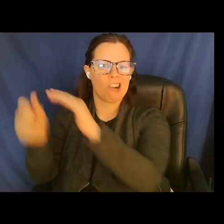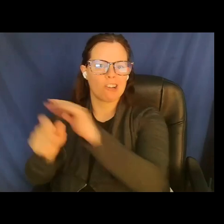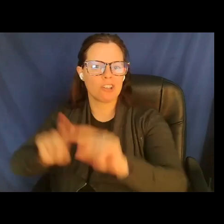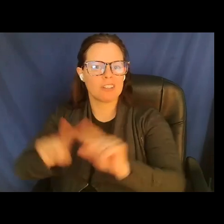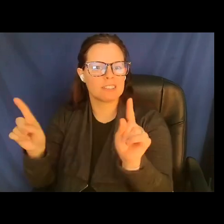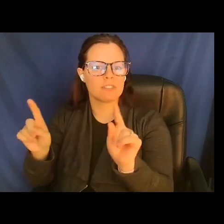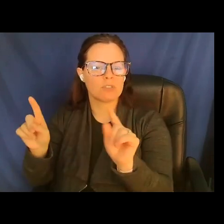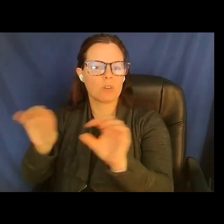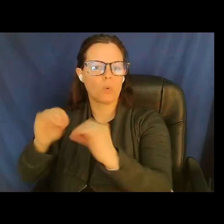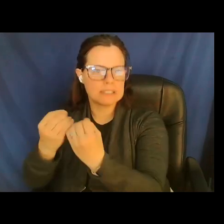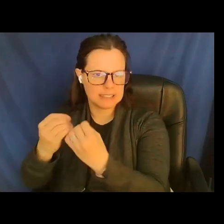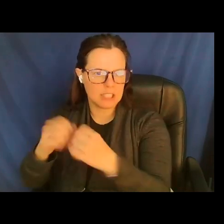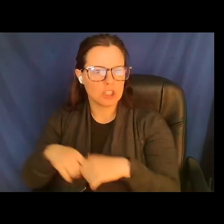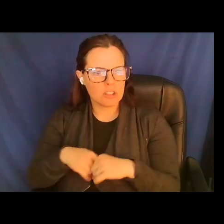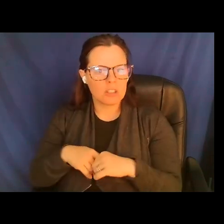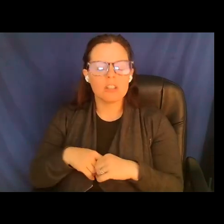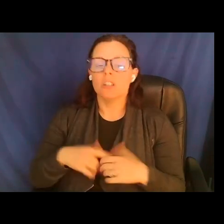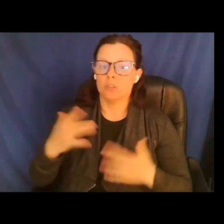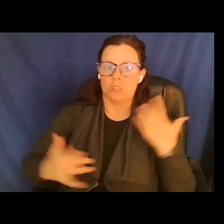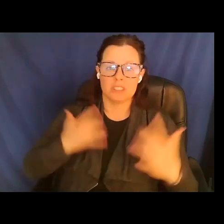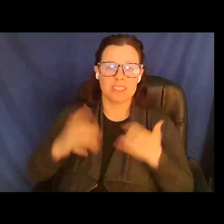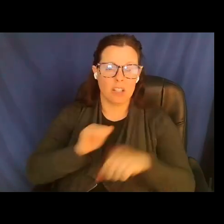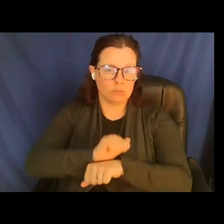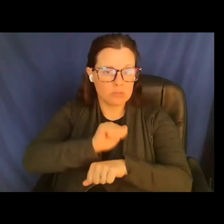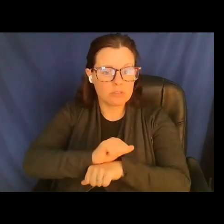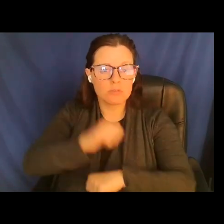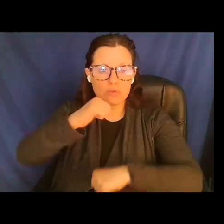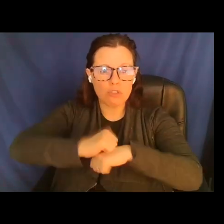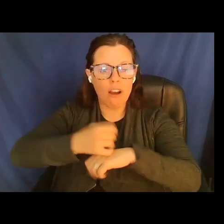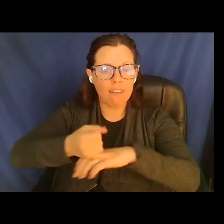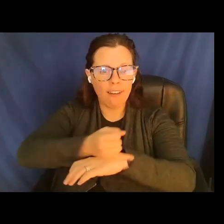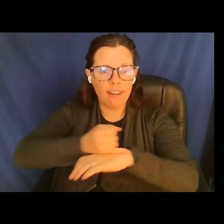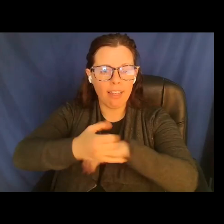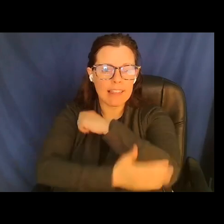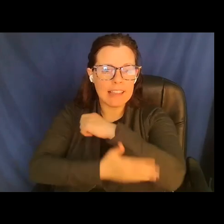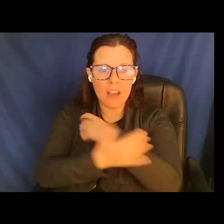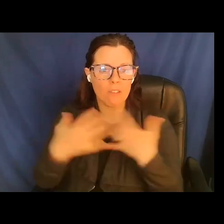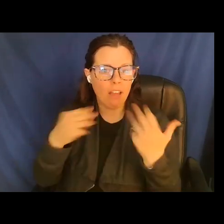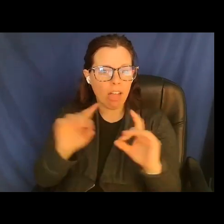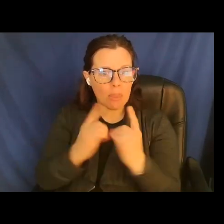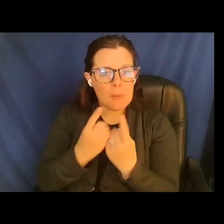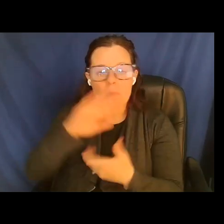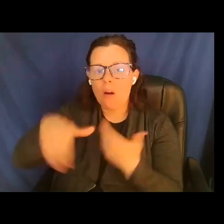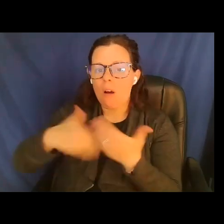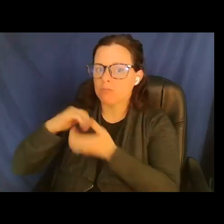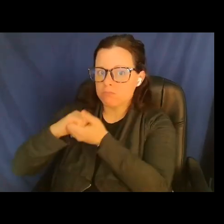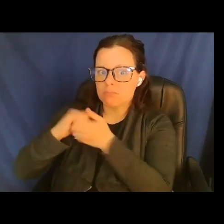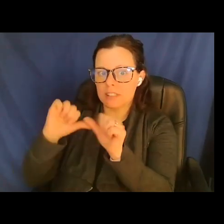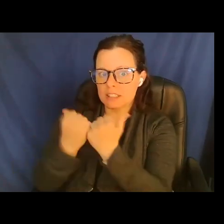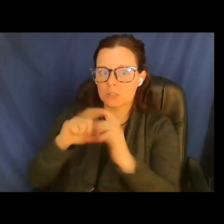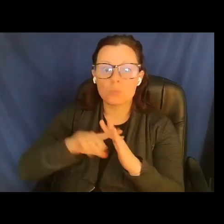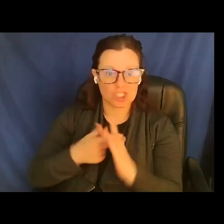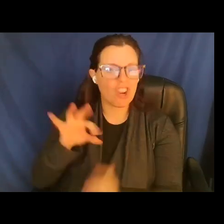So we're excited to work with the Rock Island County Health Department and all of the partner agencies. Again, to start on February